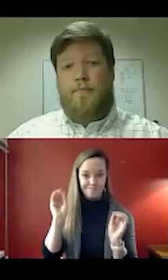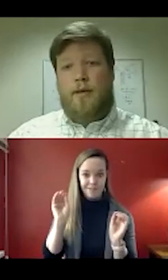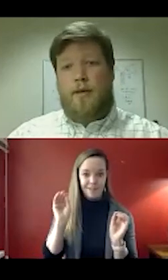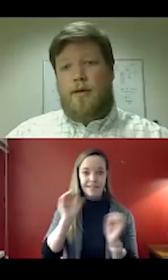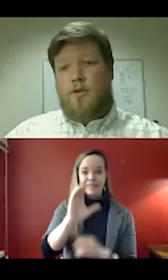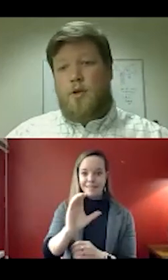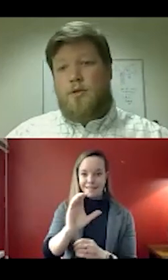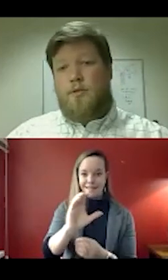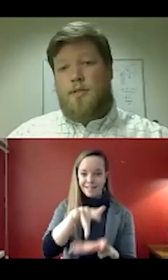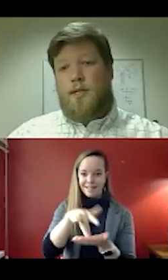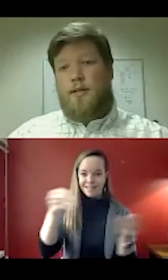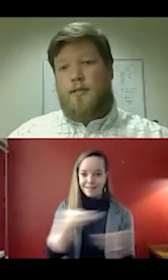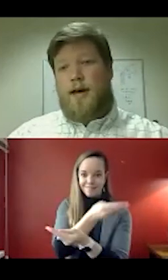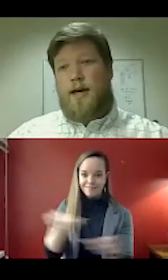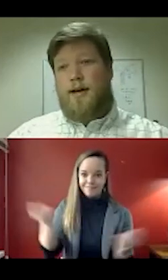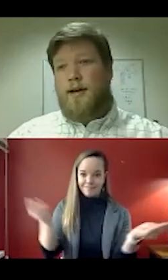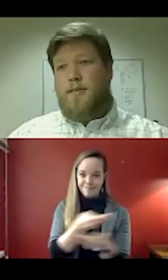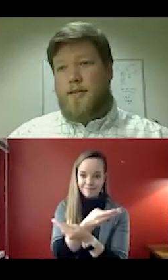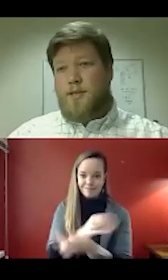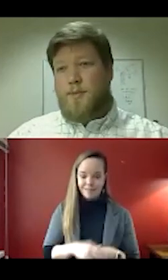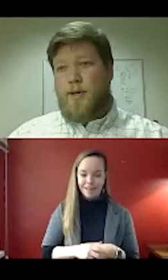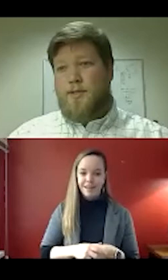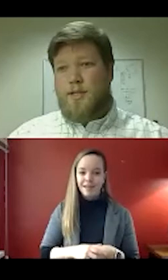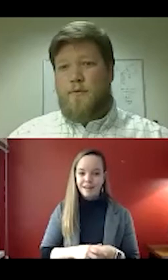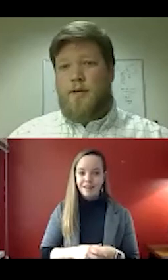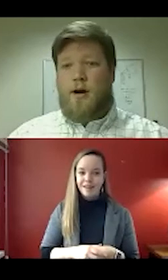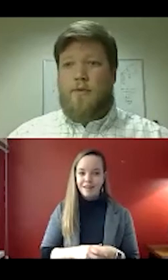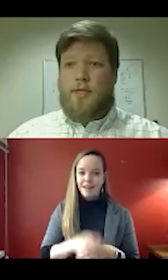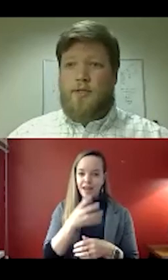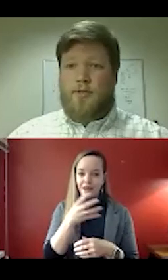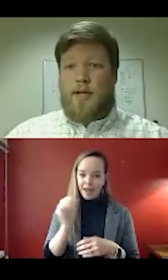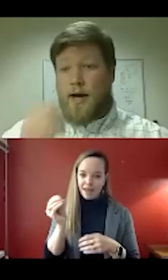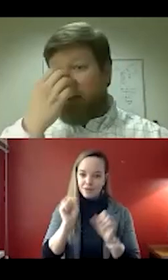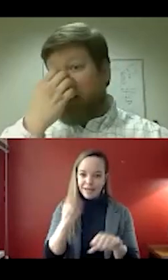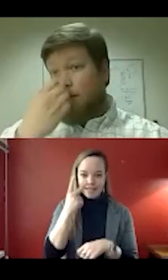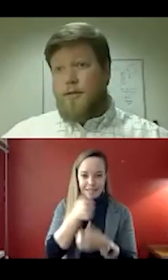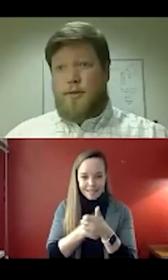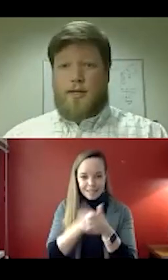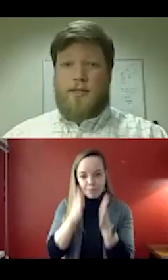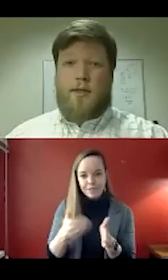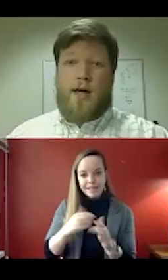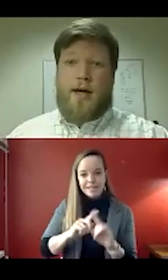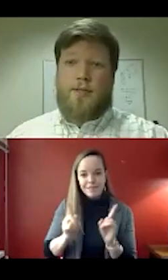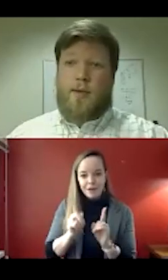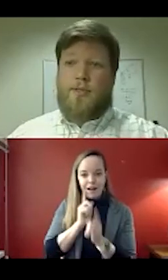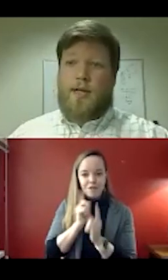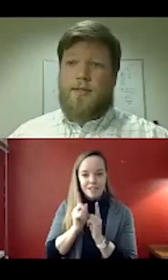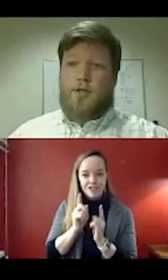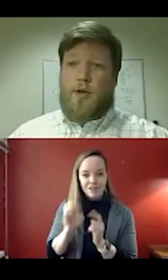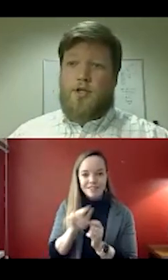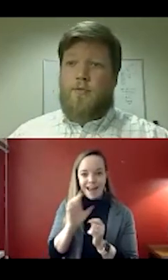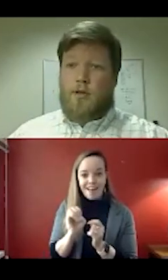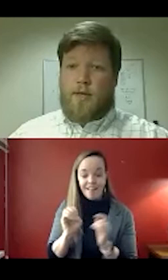them. You can also see that each of these people has a different conversational style. The thickness of the lines represents